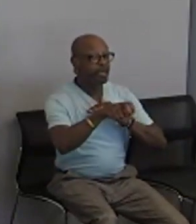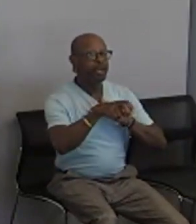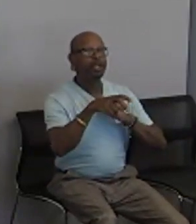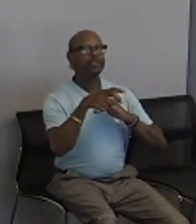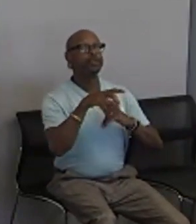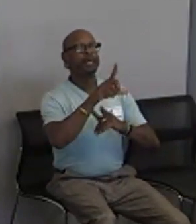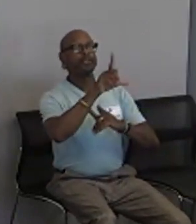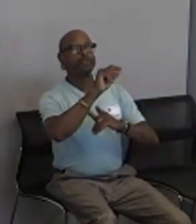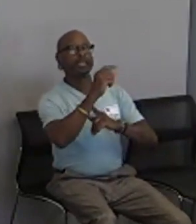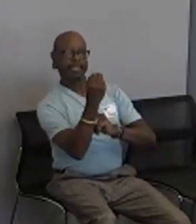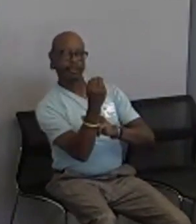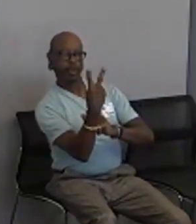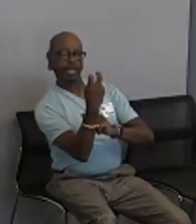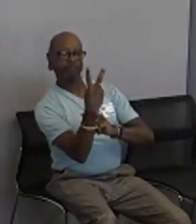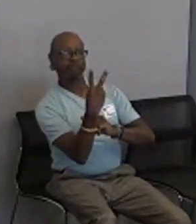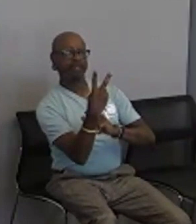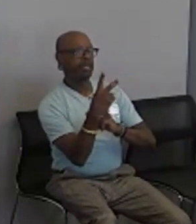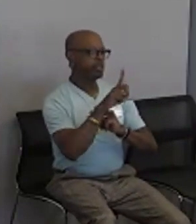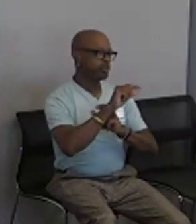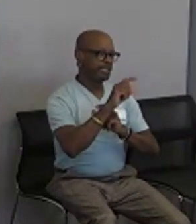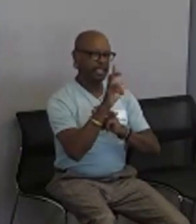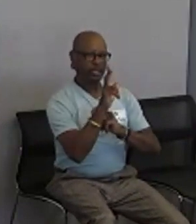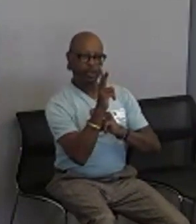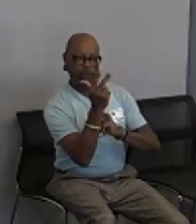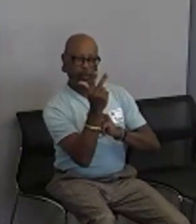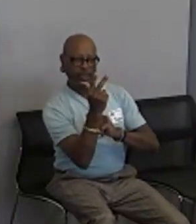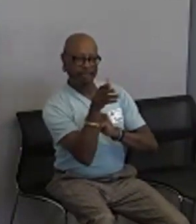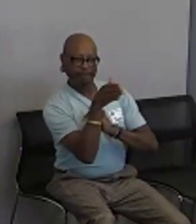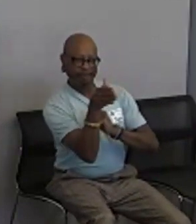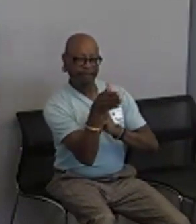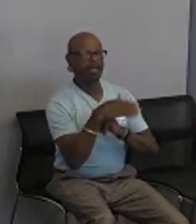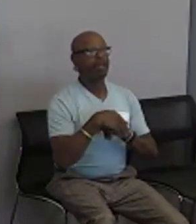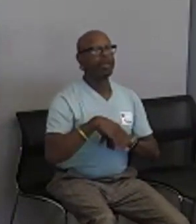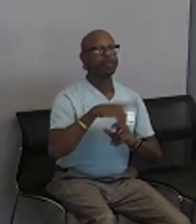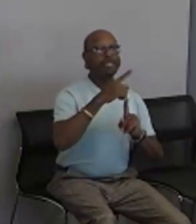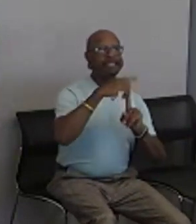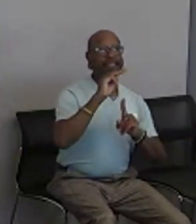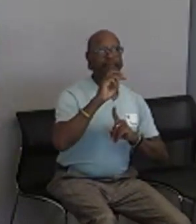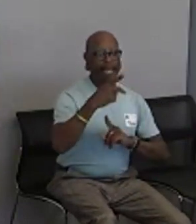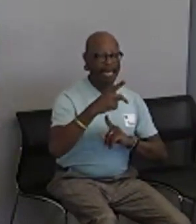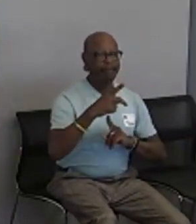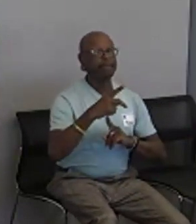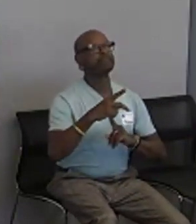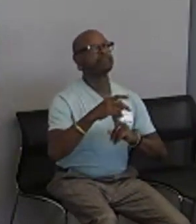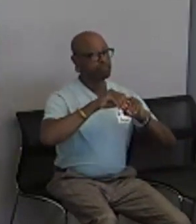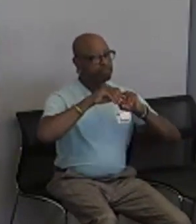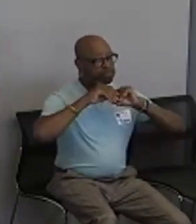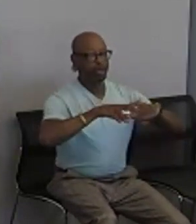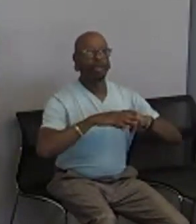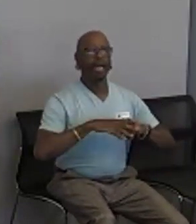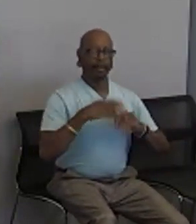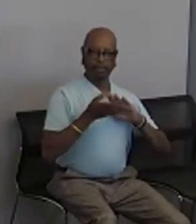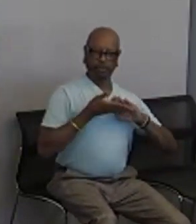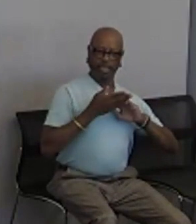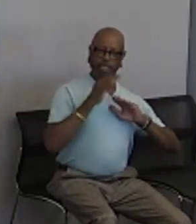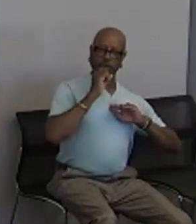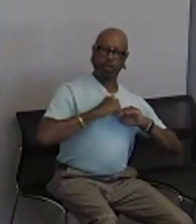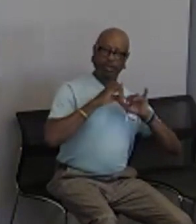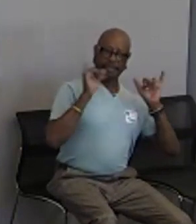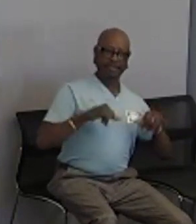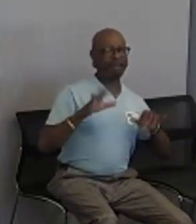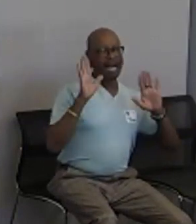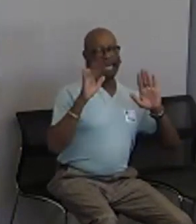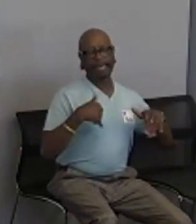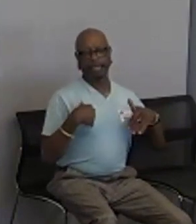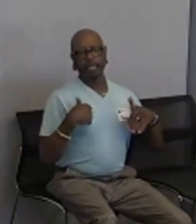about 2012, 2013, when TMAP broke. I was running it on an old system. I had moved on. I was doing